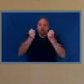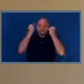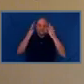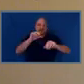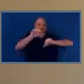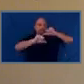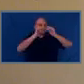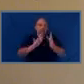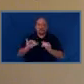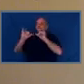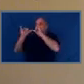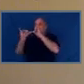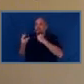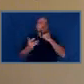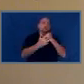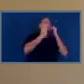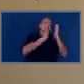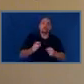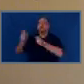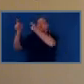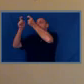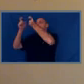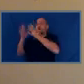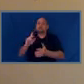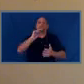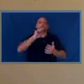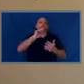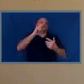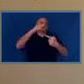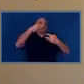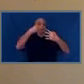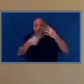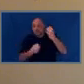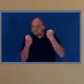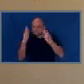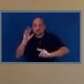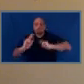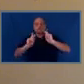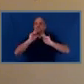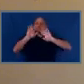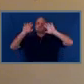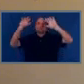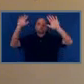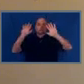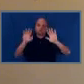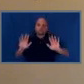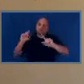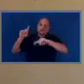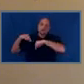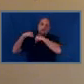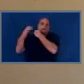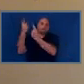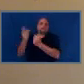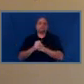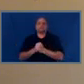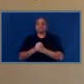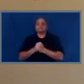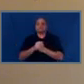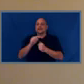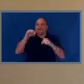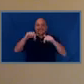managers, technicians, admins. It's been an incredible journey, and that these few